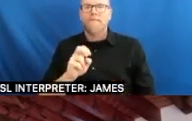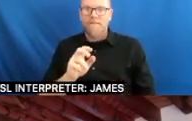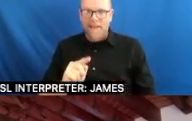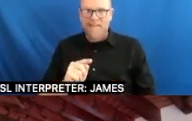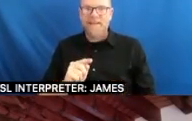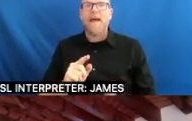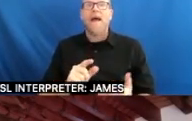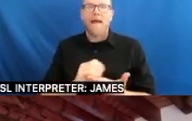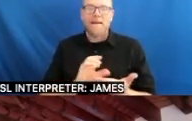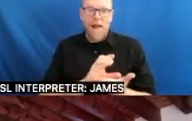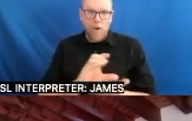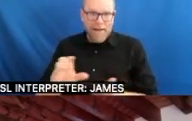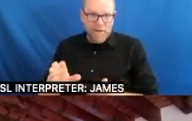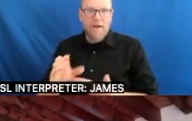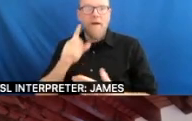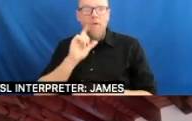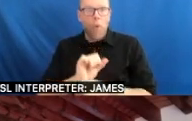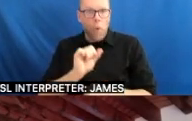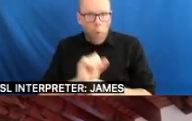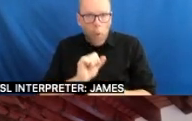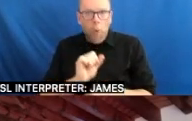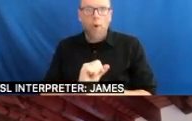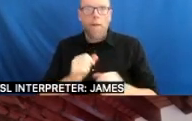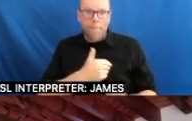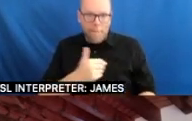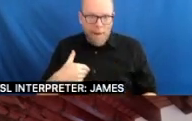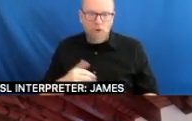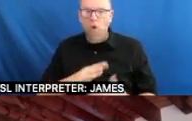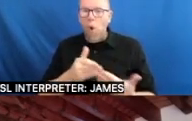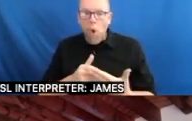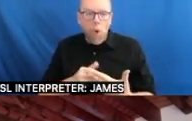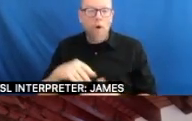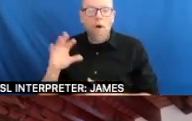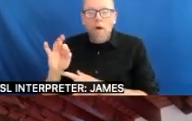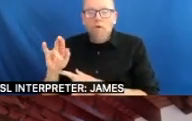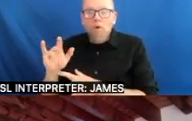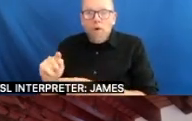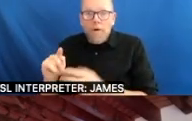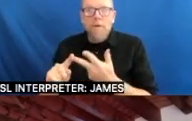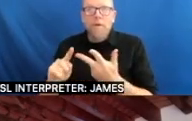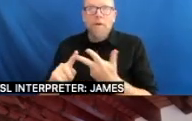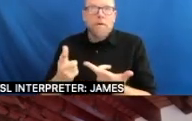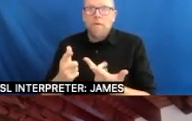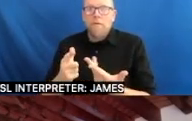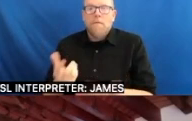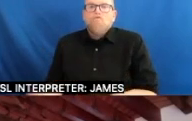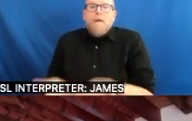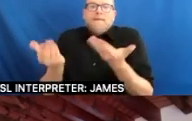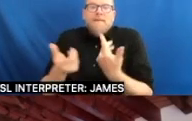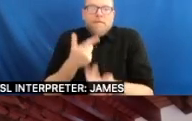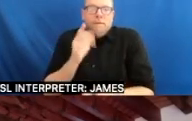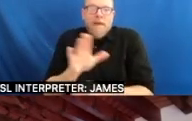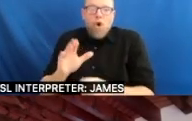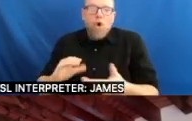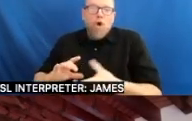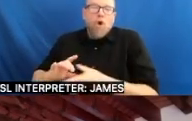the worker members of all fruits and increases arising from their cooperative endeavor.